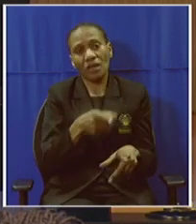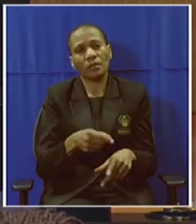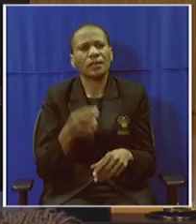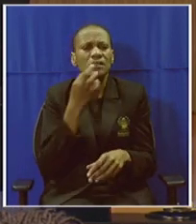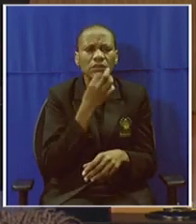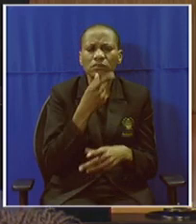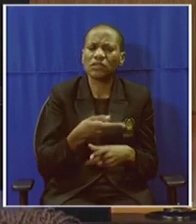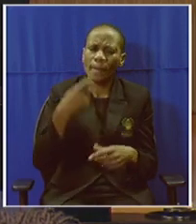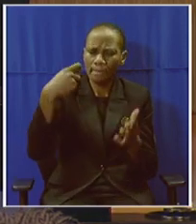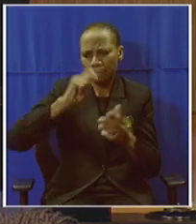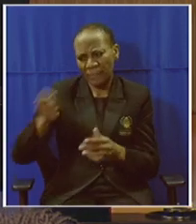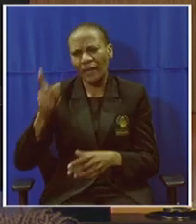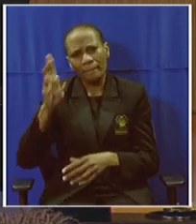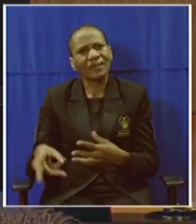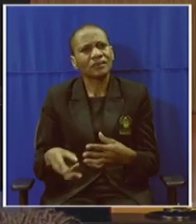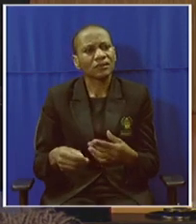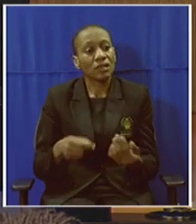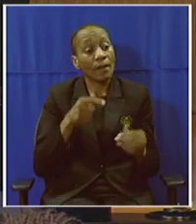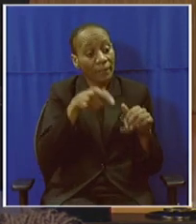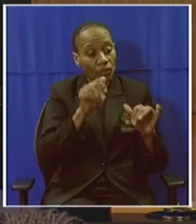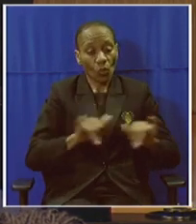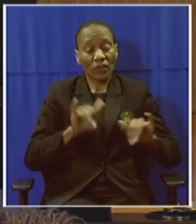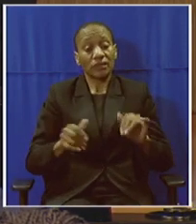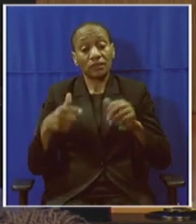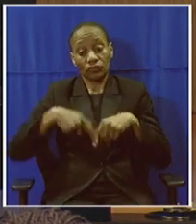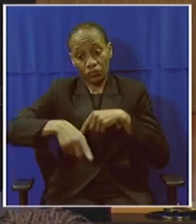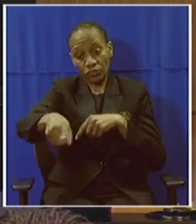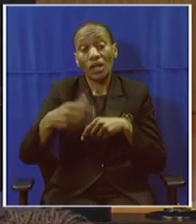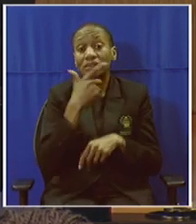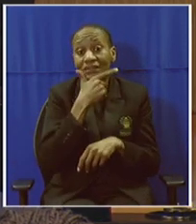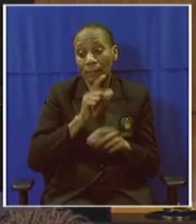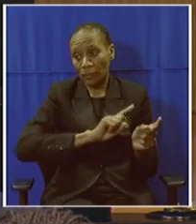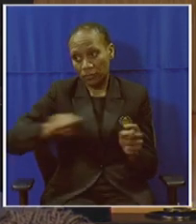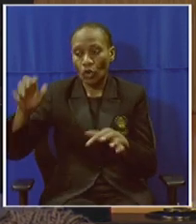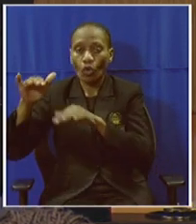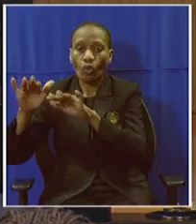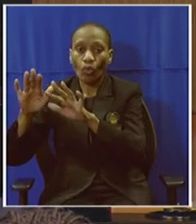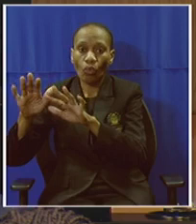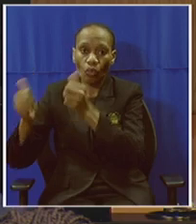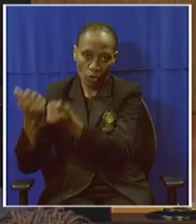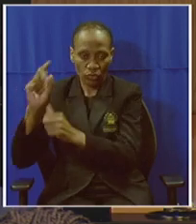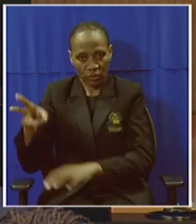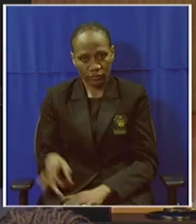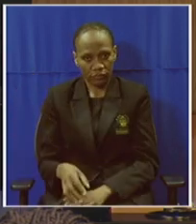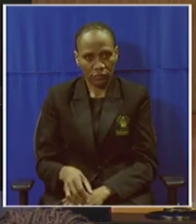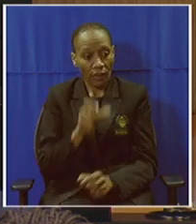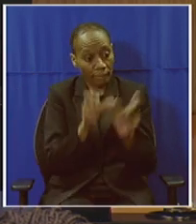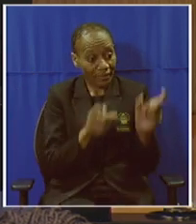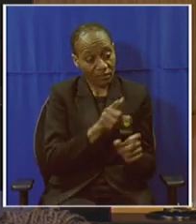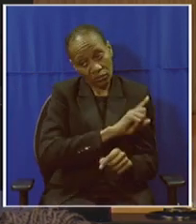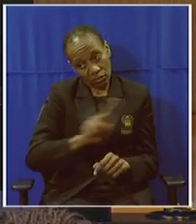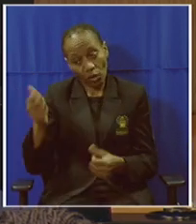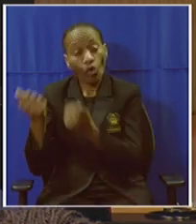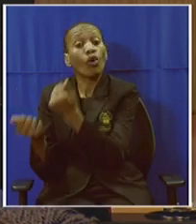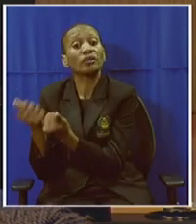cease doing so pending a hearing in December. Those seeking justice are turning to the